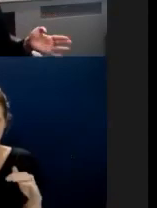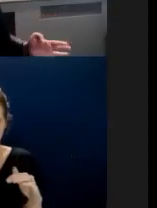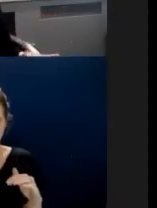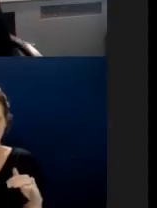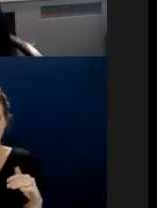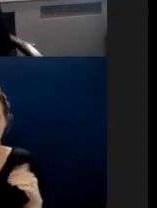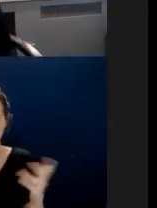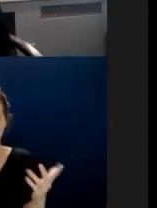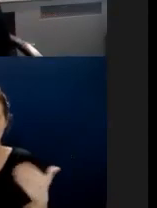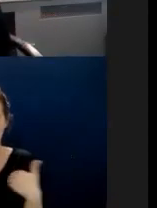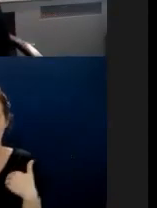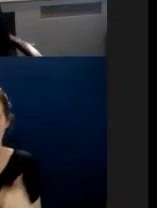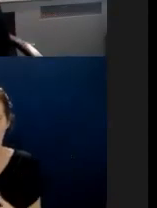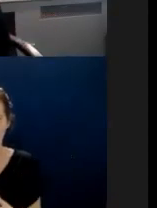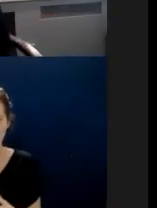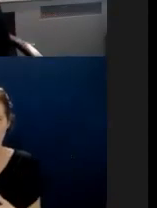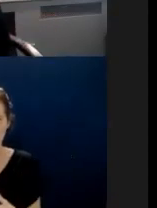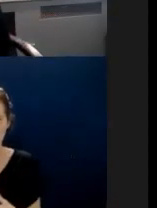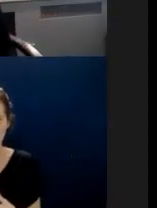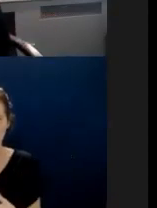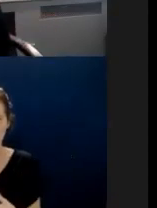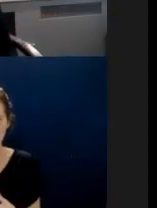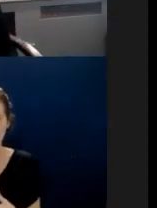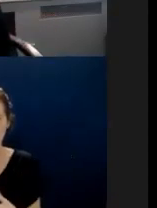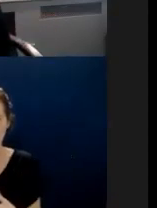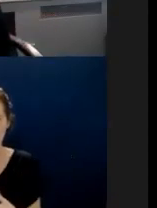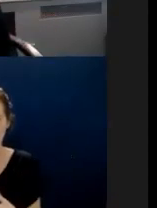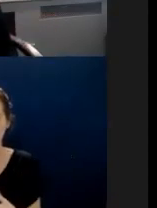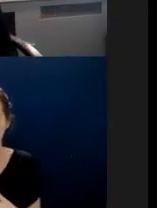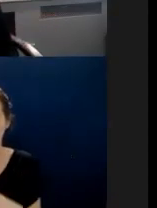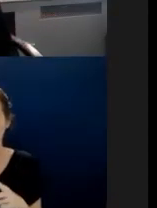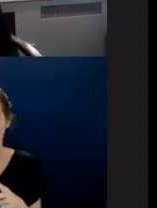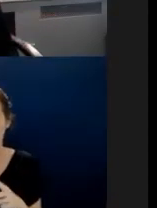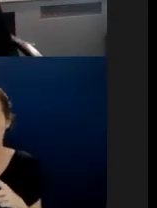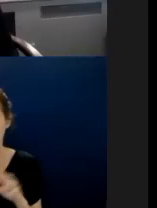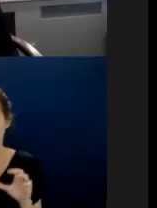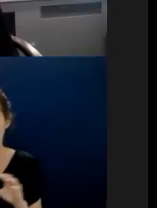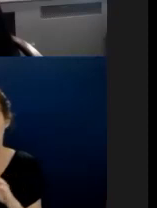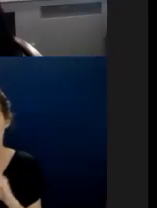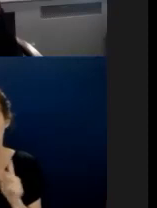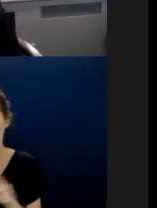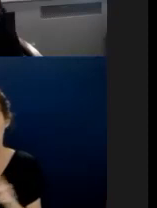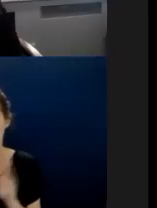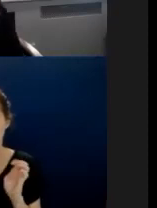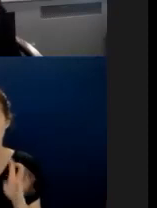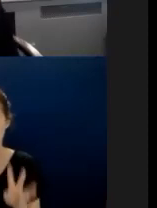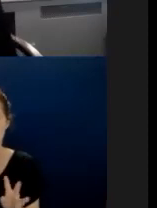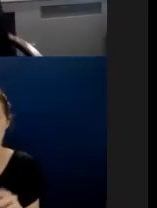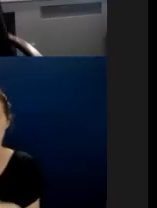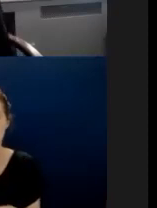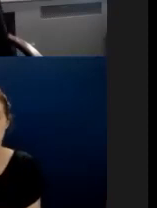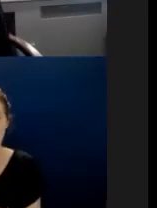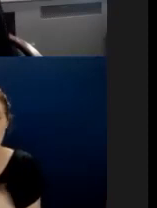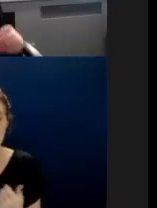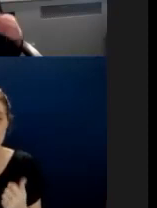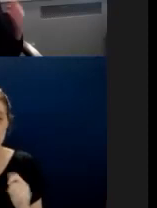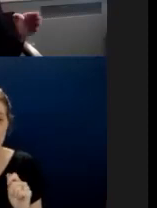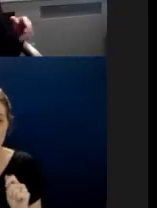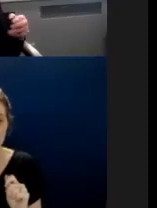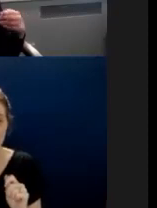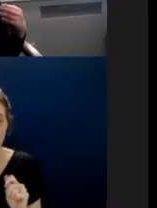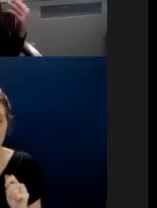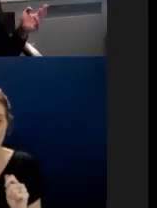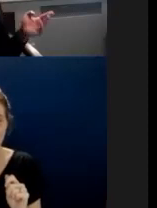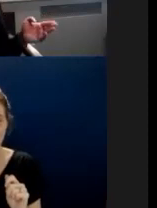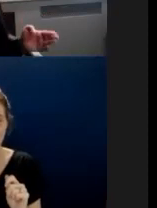having volunteers do this sort of survey. I will be doing my